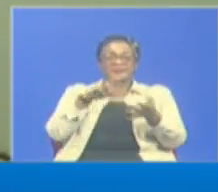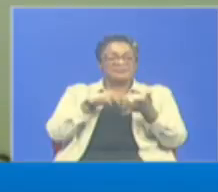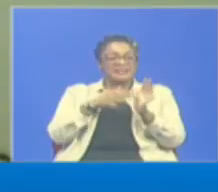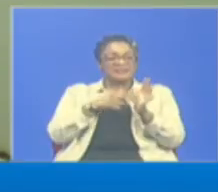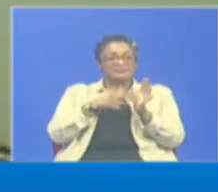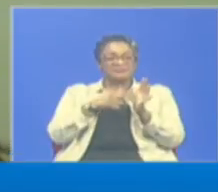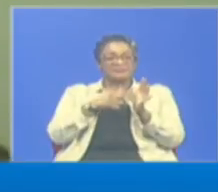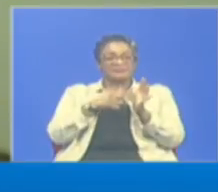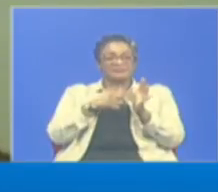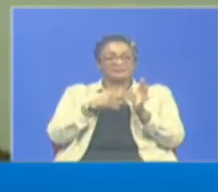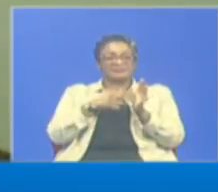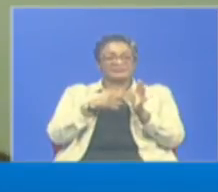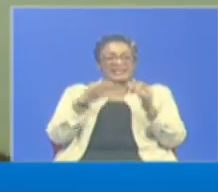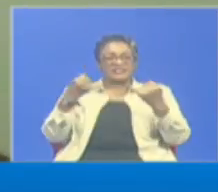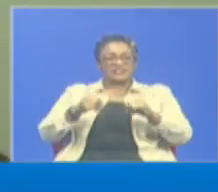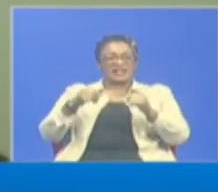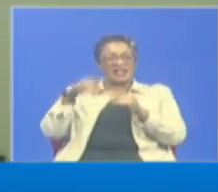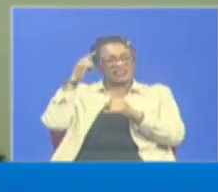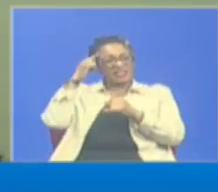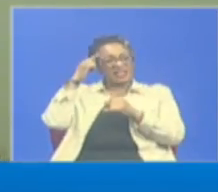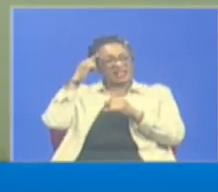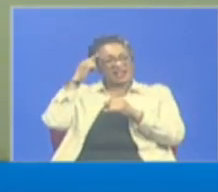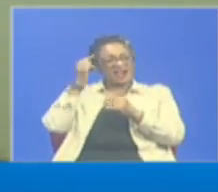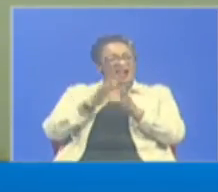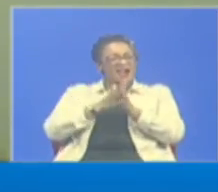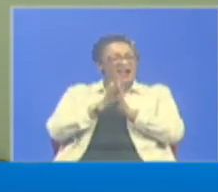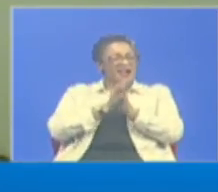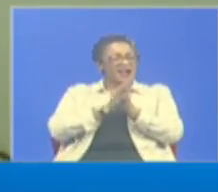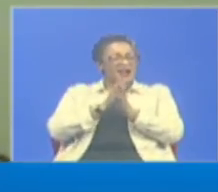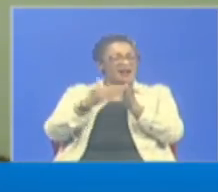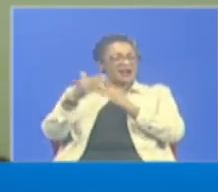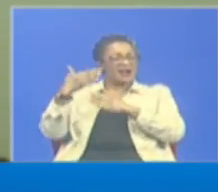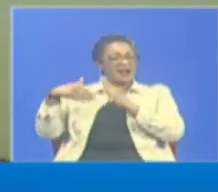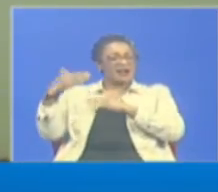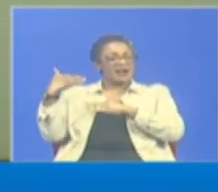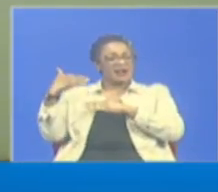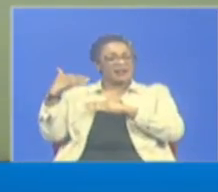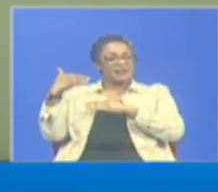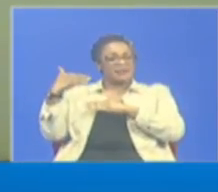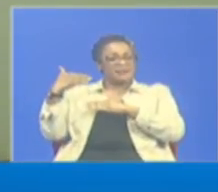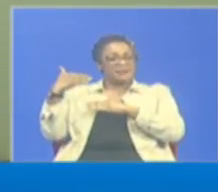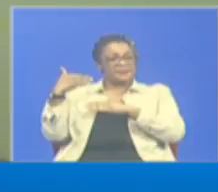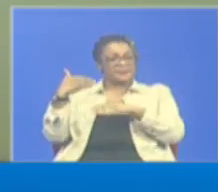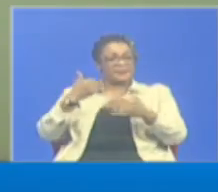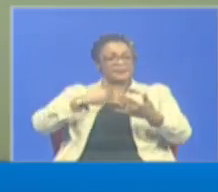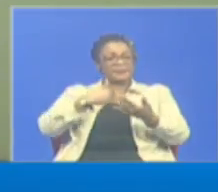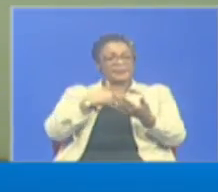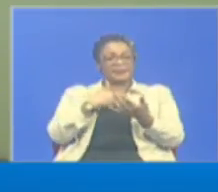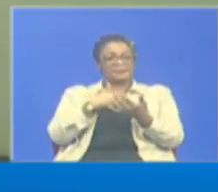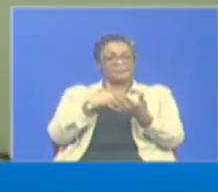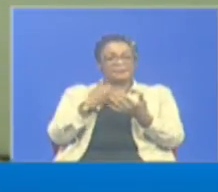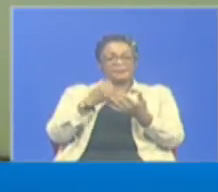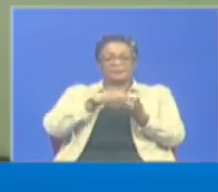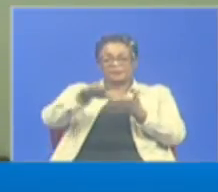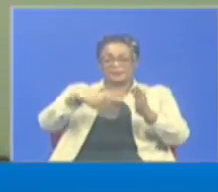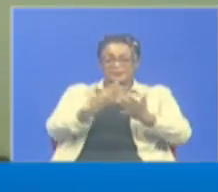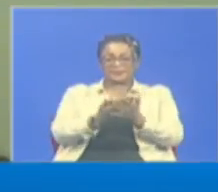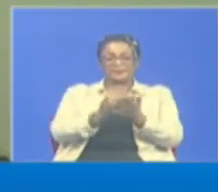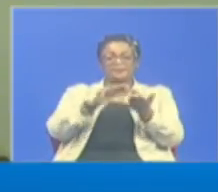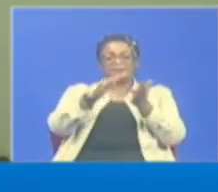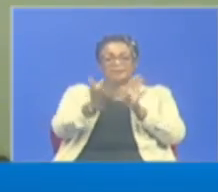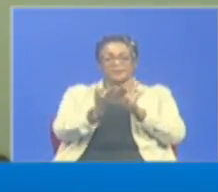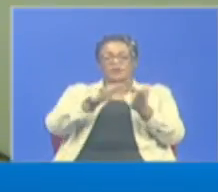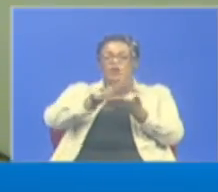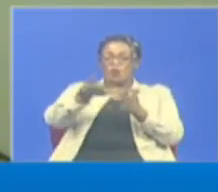it takes me back to what inspired me to start Grace Agenda, is that there is no humanity left in the whole approach. That all these things